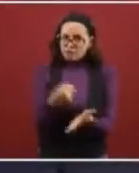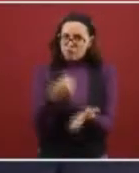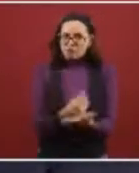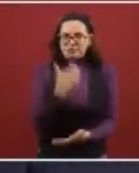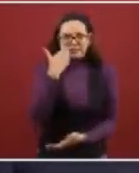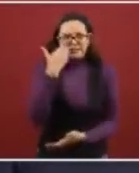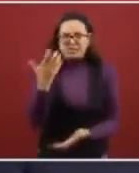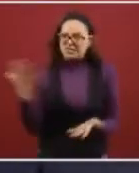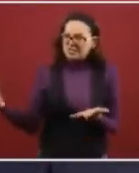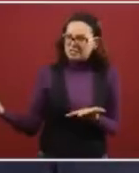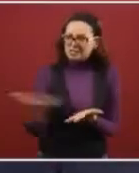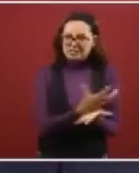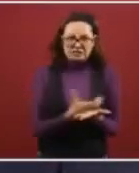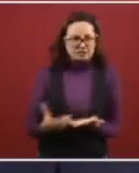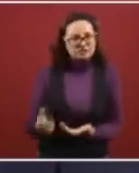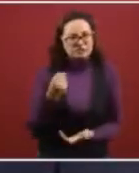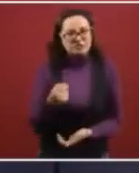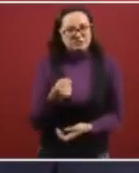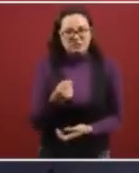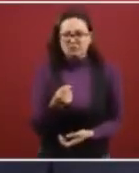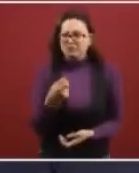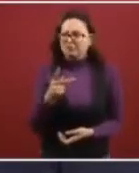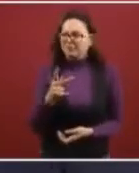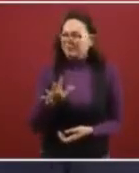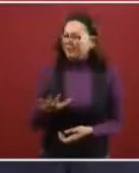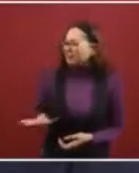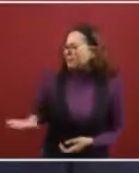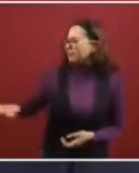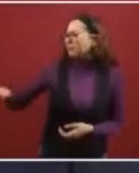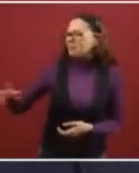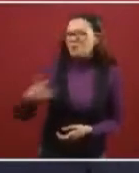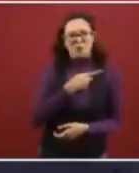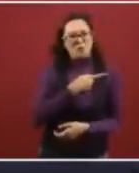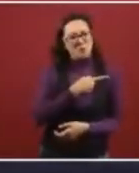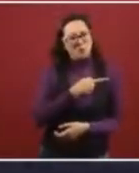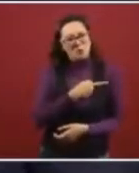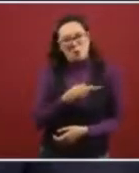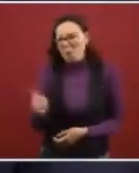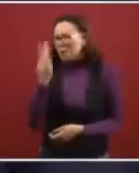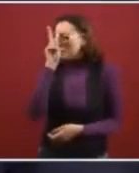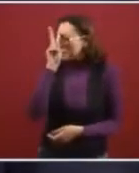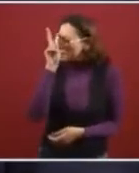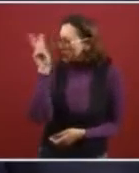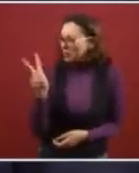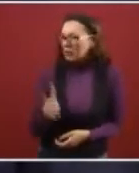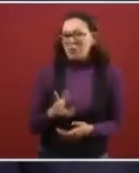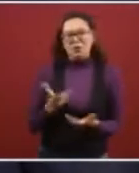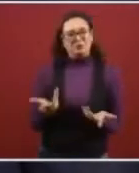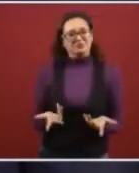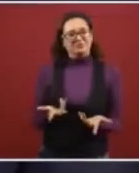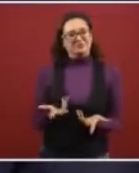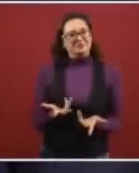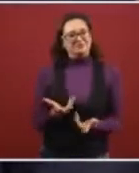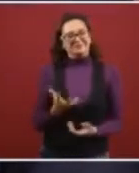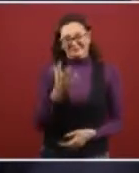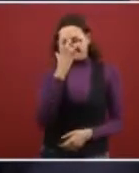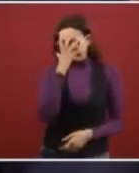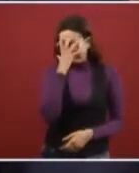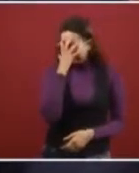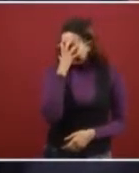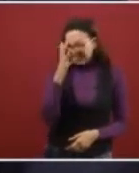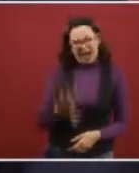on those salaries. When there is so much poverty and necessity, es un abuso. It's an abuse,